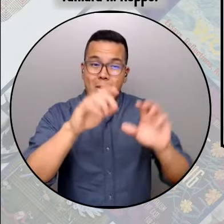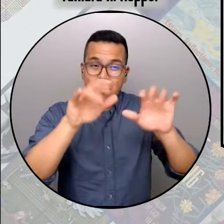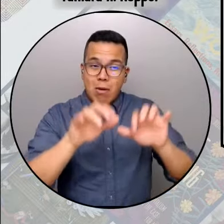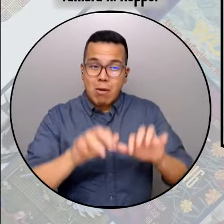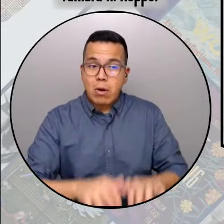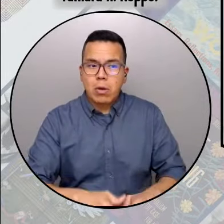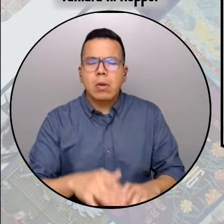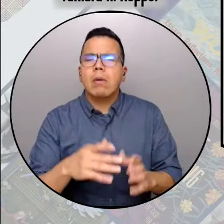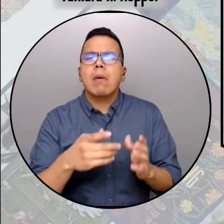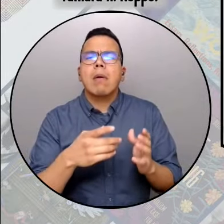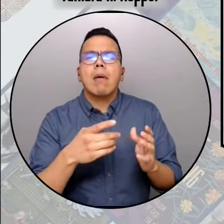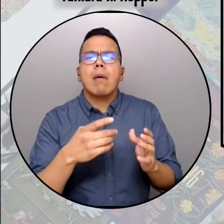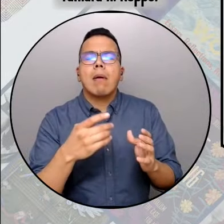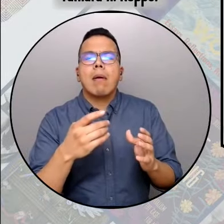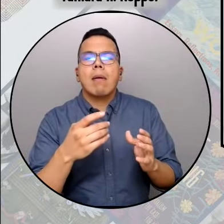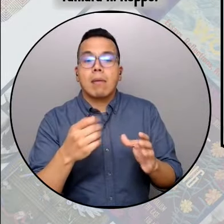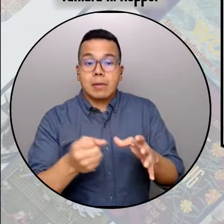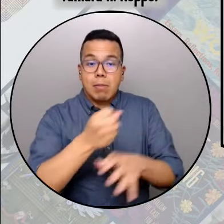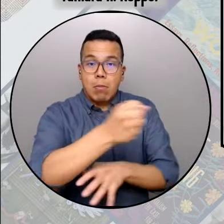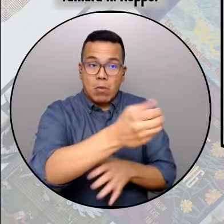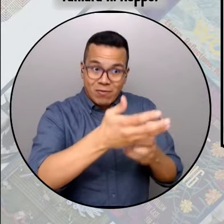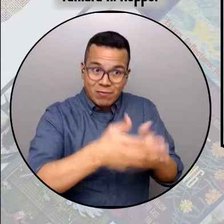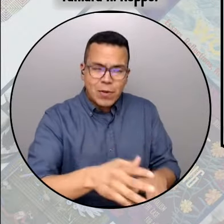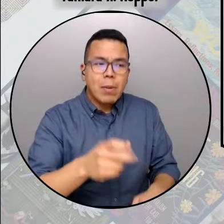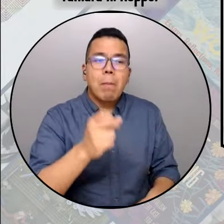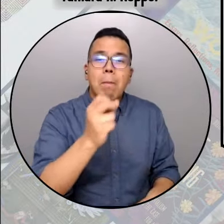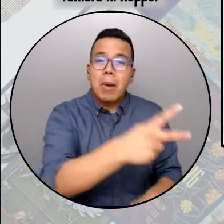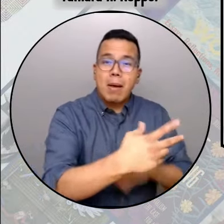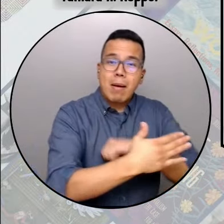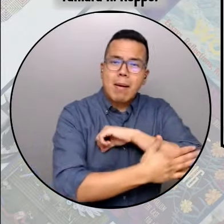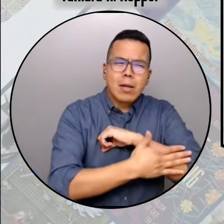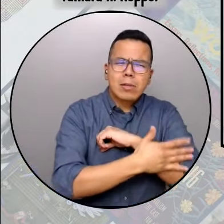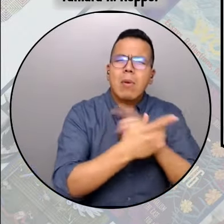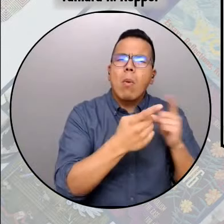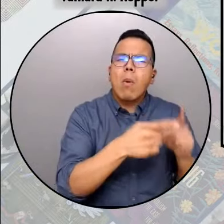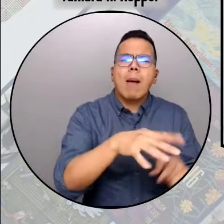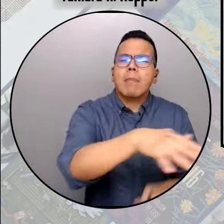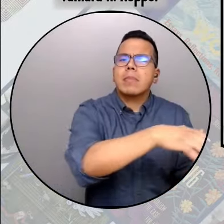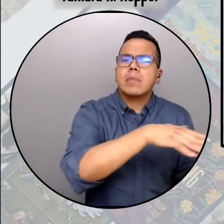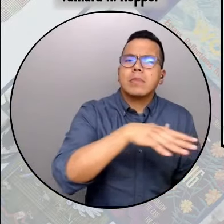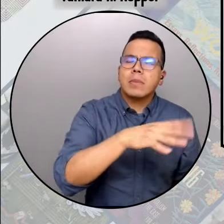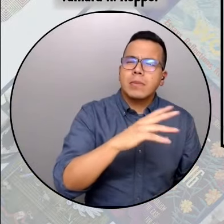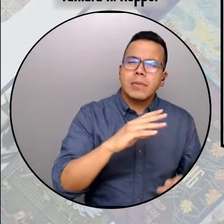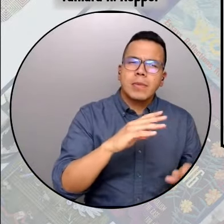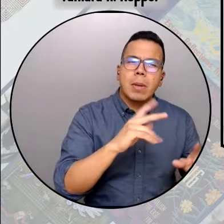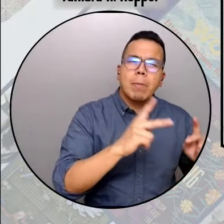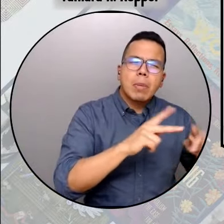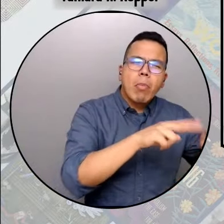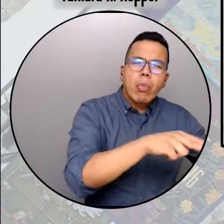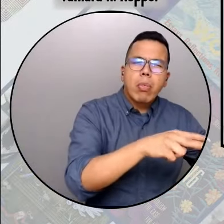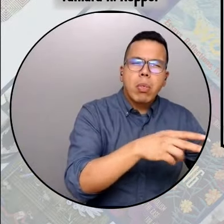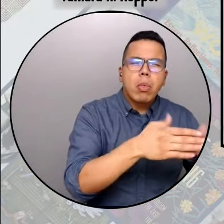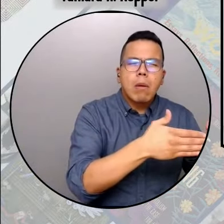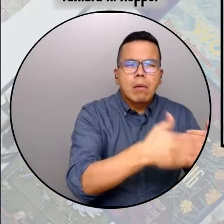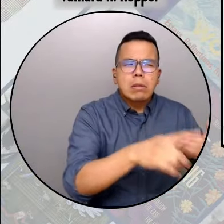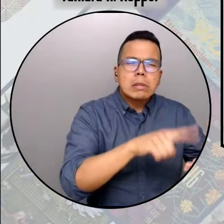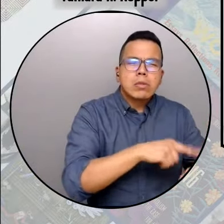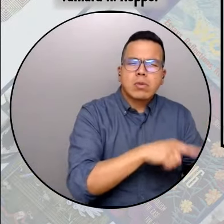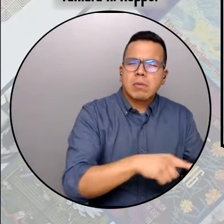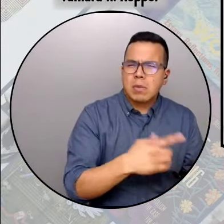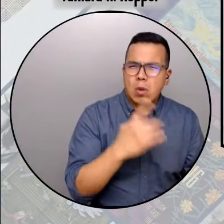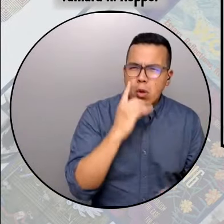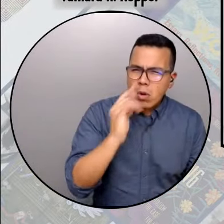deported and what are some of the policies and discriminatory treatment they experience in their home countries. And this is a really important part of kind